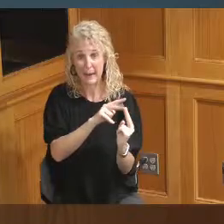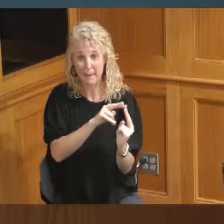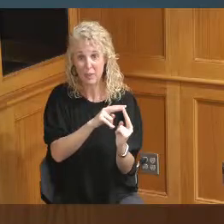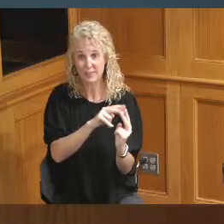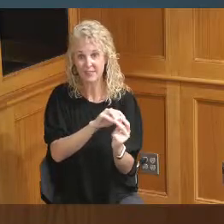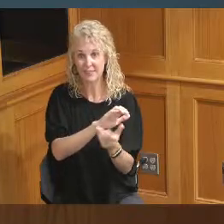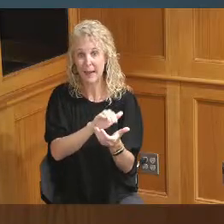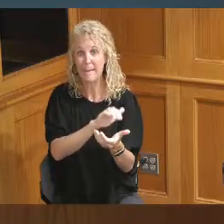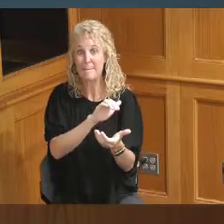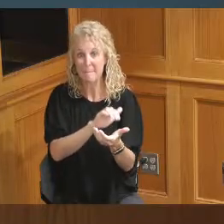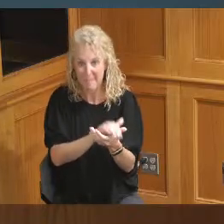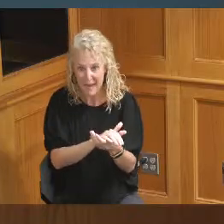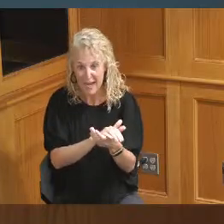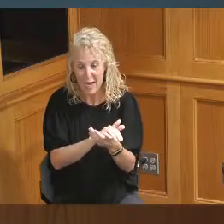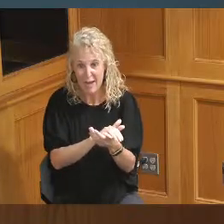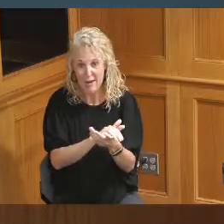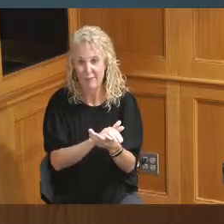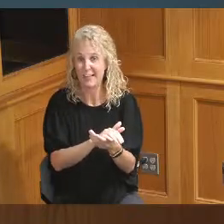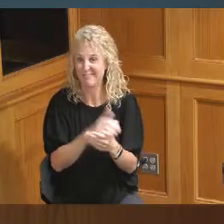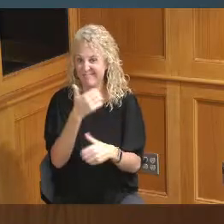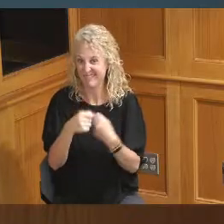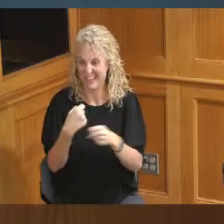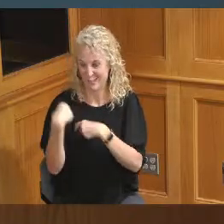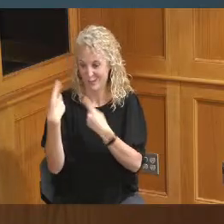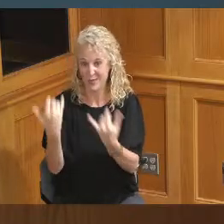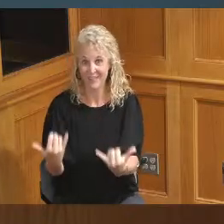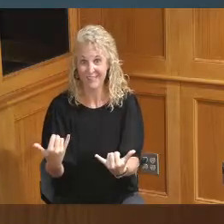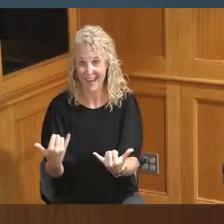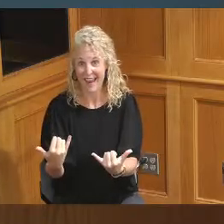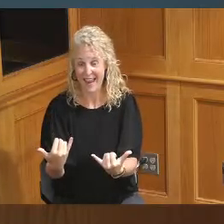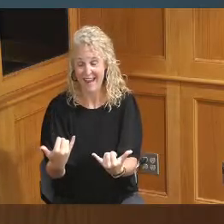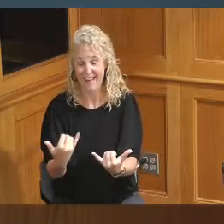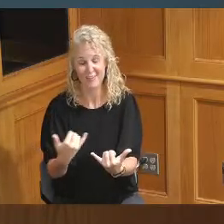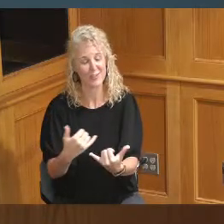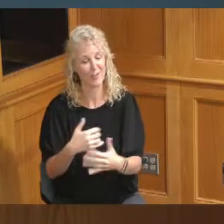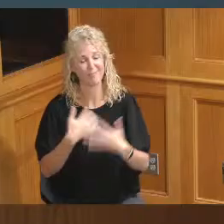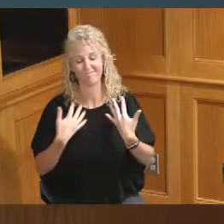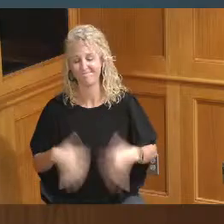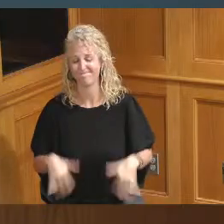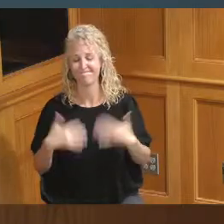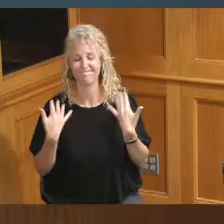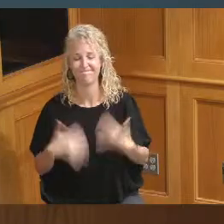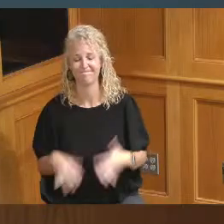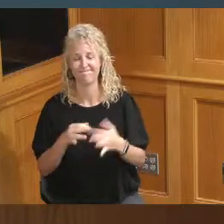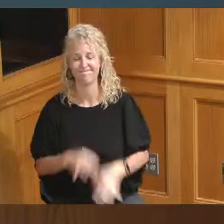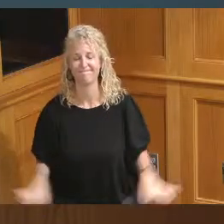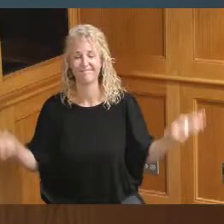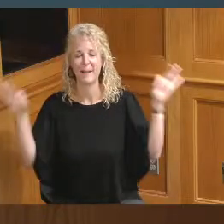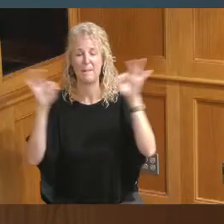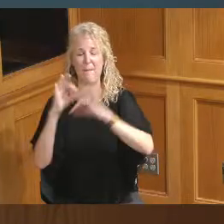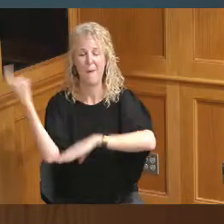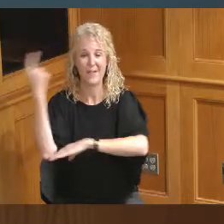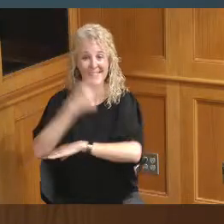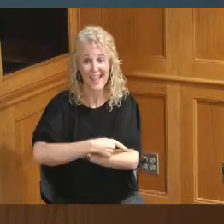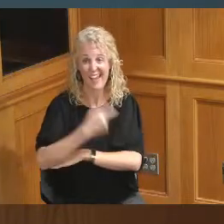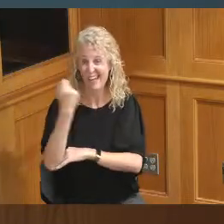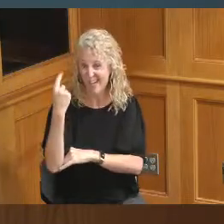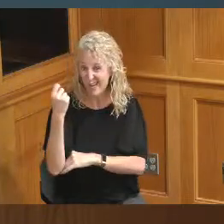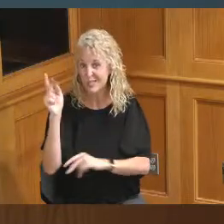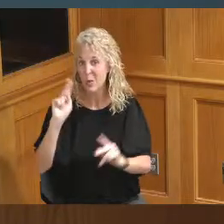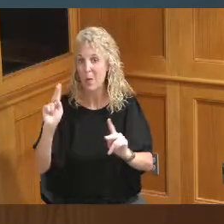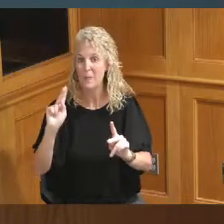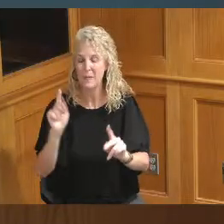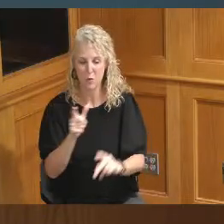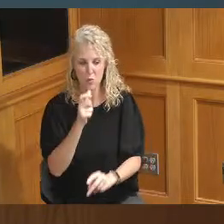married since that decision. And so it's really a marker in history, and also has allowed individuals to be their